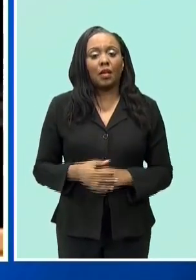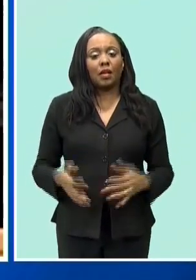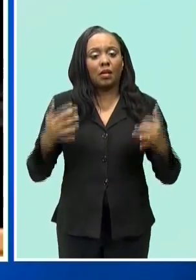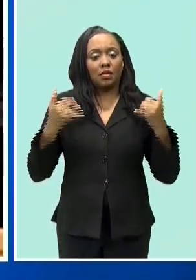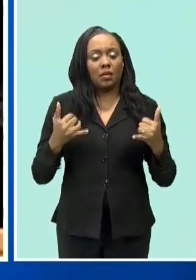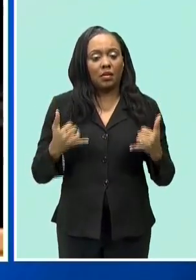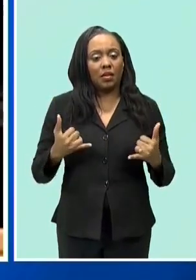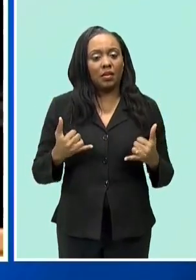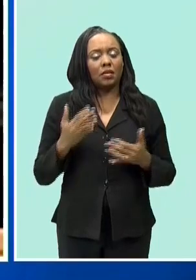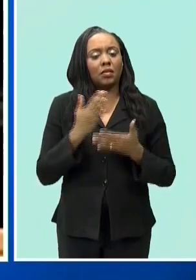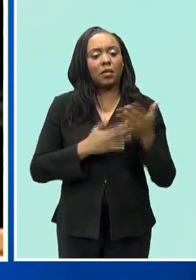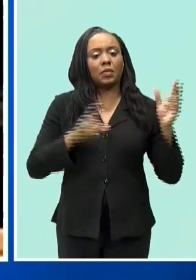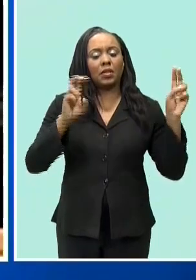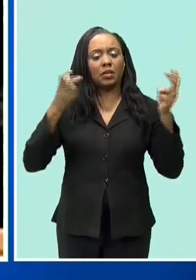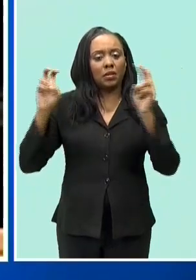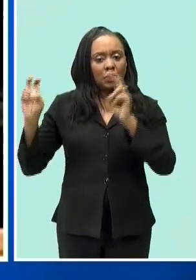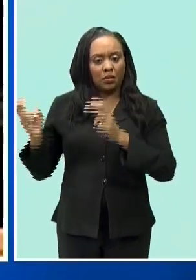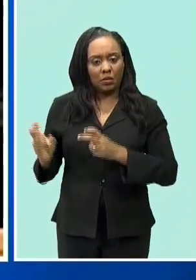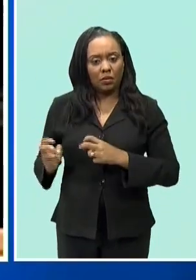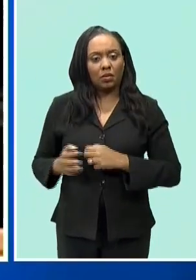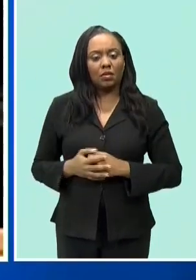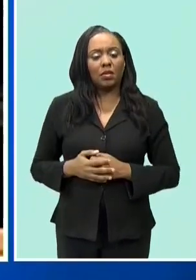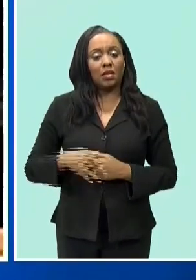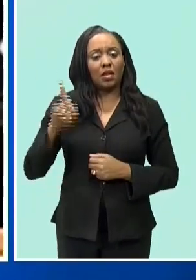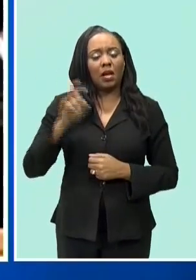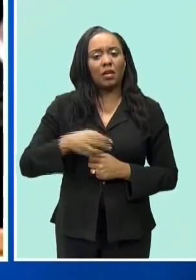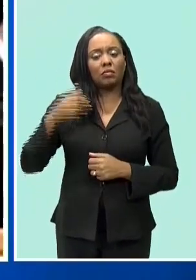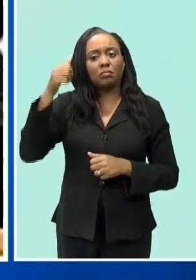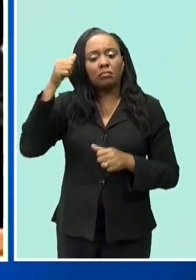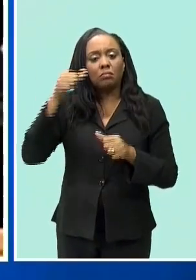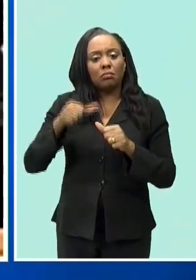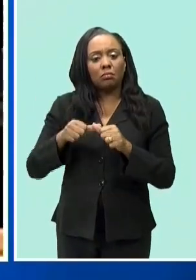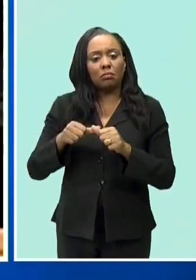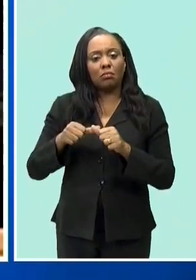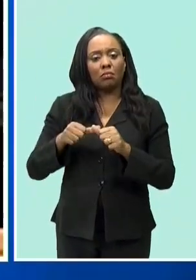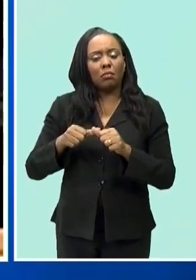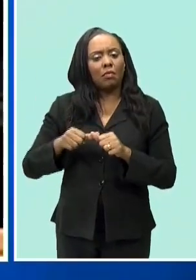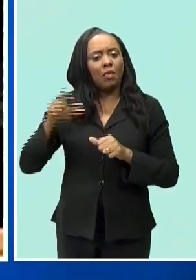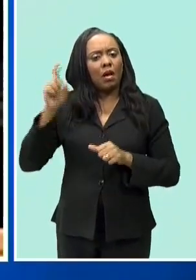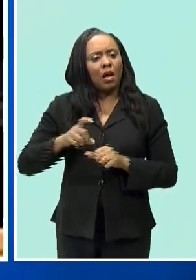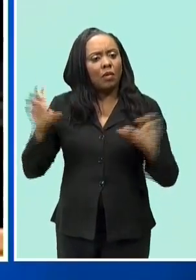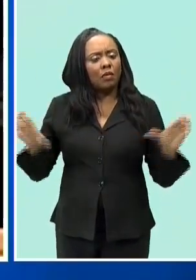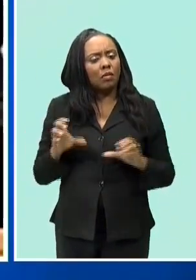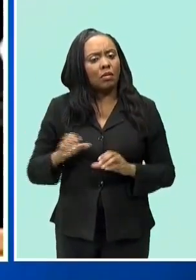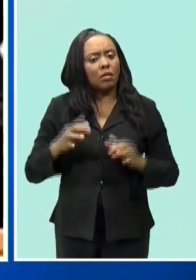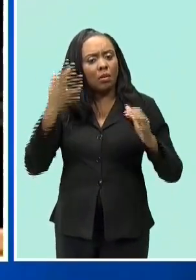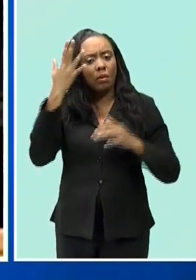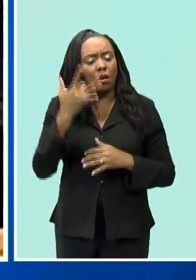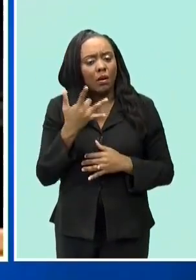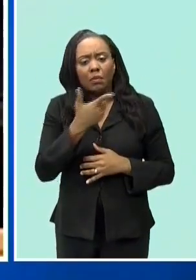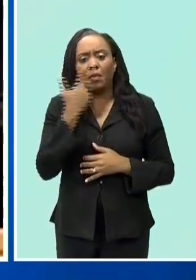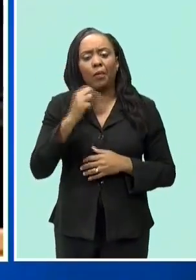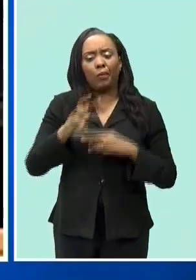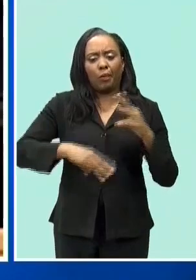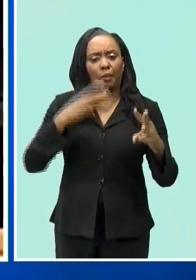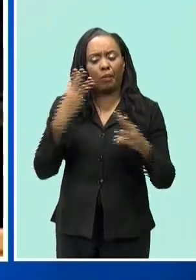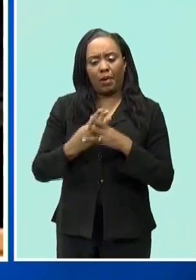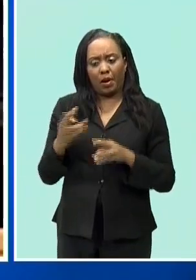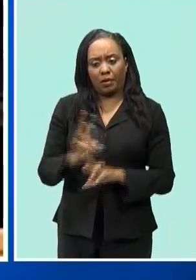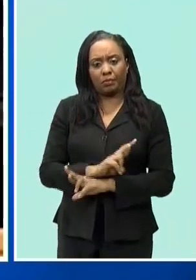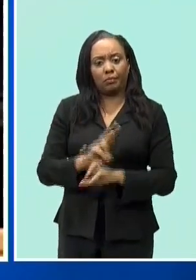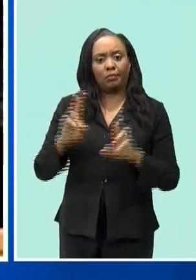some of those issues, cognizant that we do so at the very time that the world is prepared